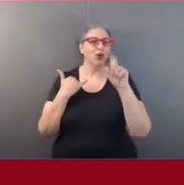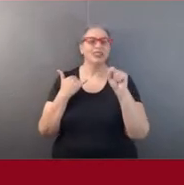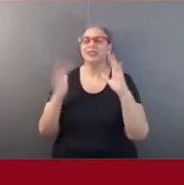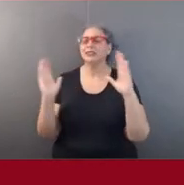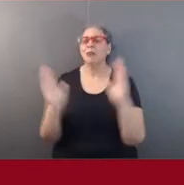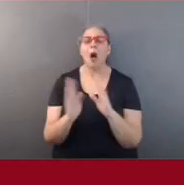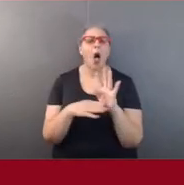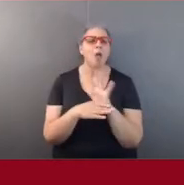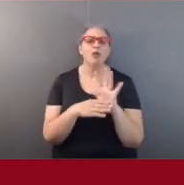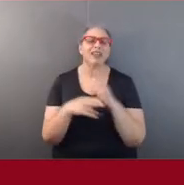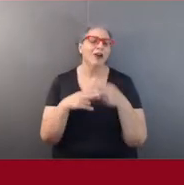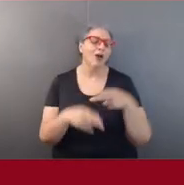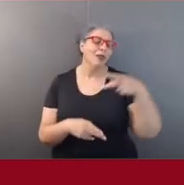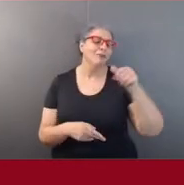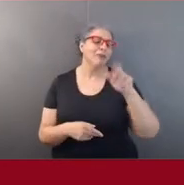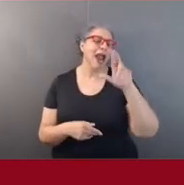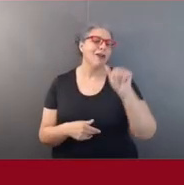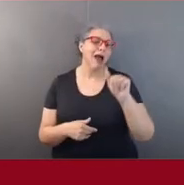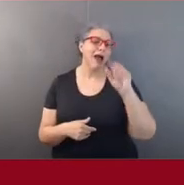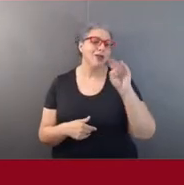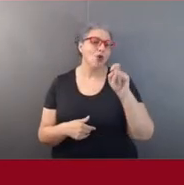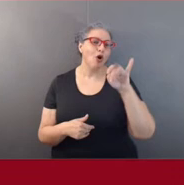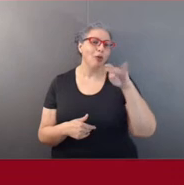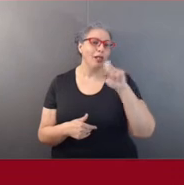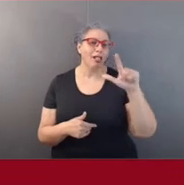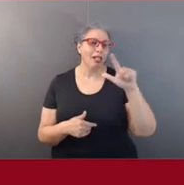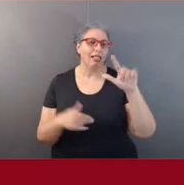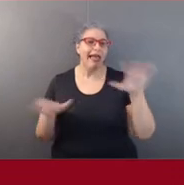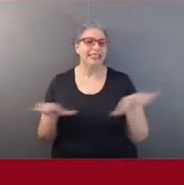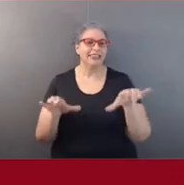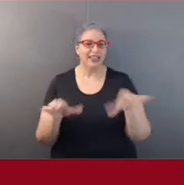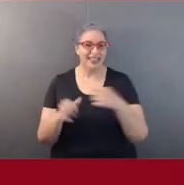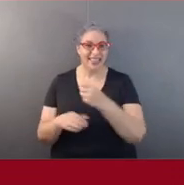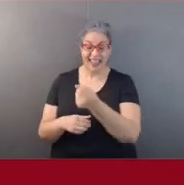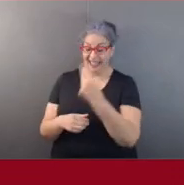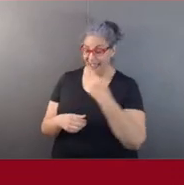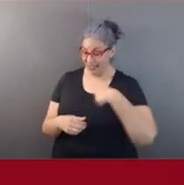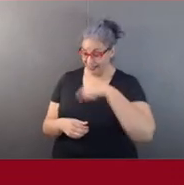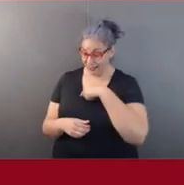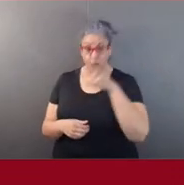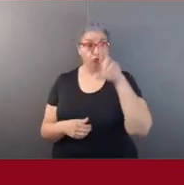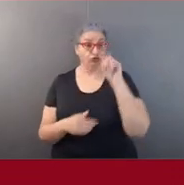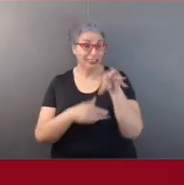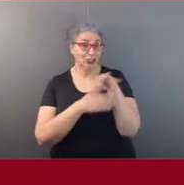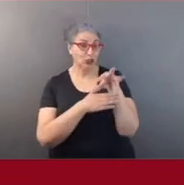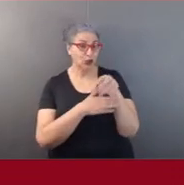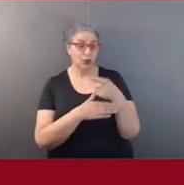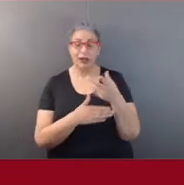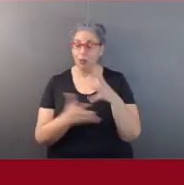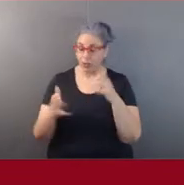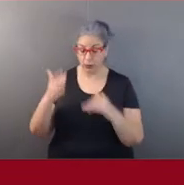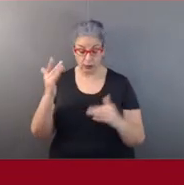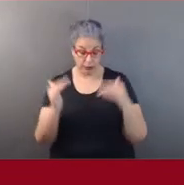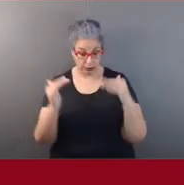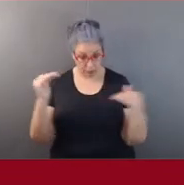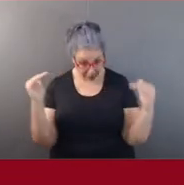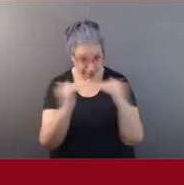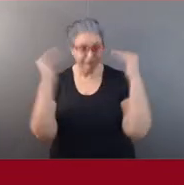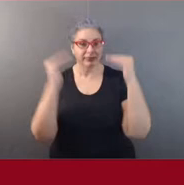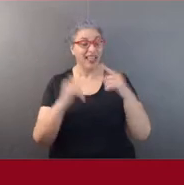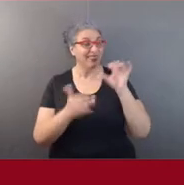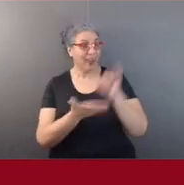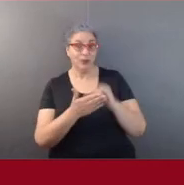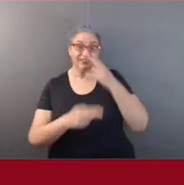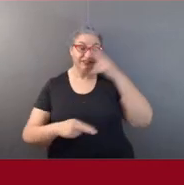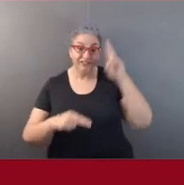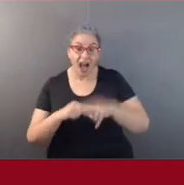Paranormal Activity. And they asked us to do some reshoots on it and to help, get it to where it was theatrically. And that was really fun.